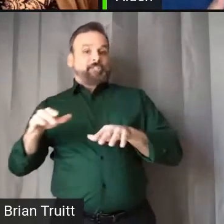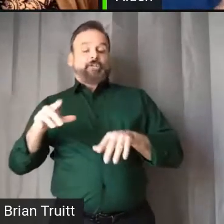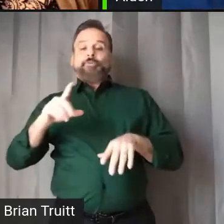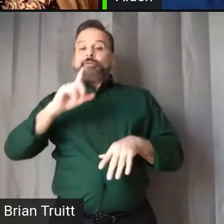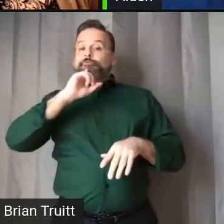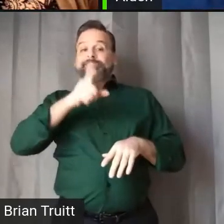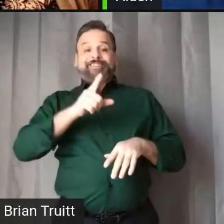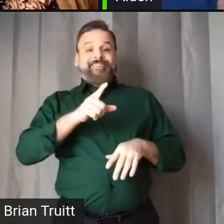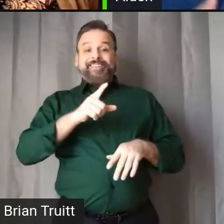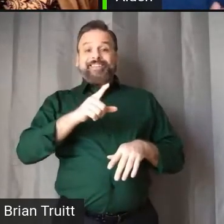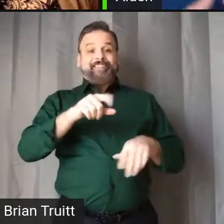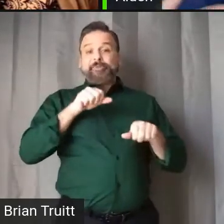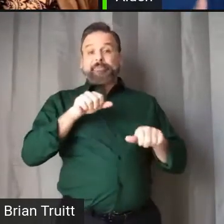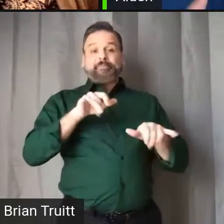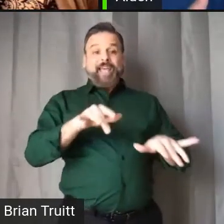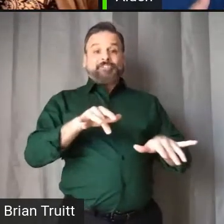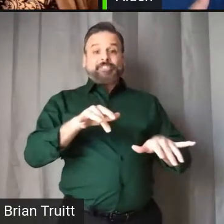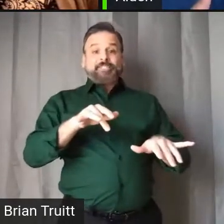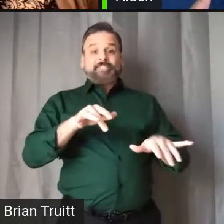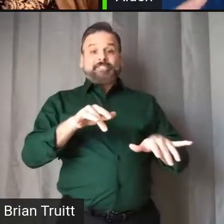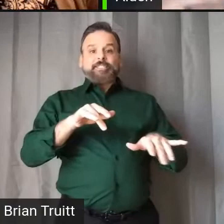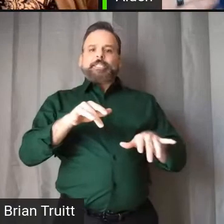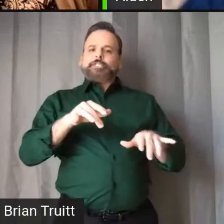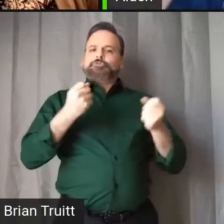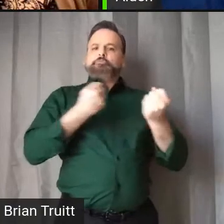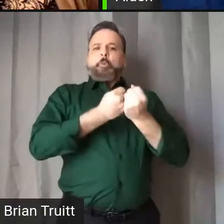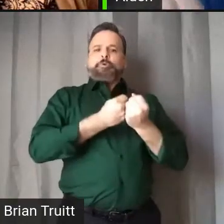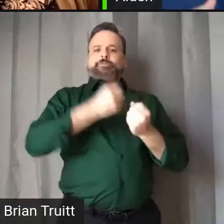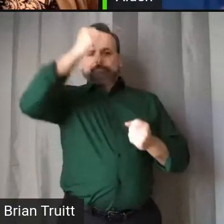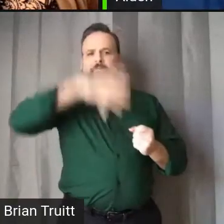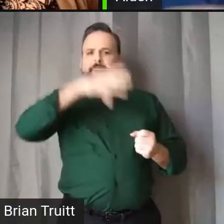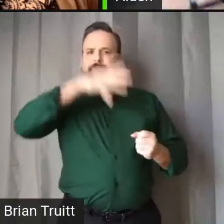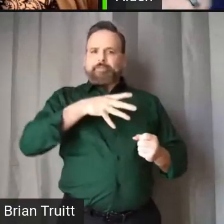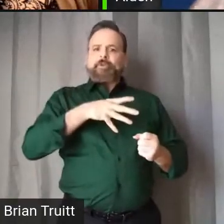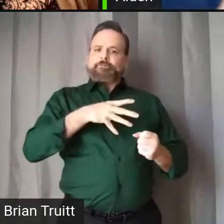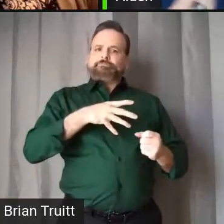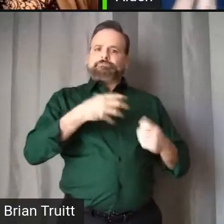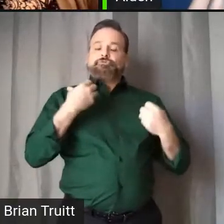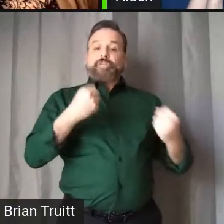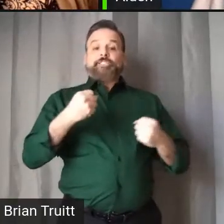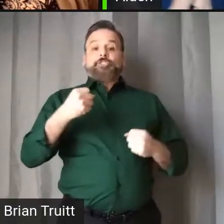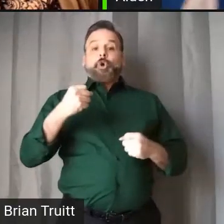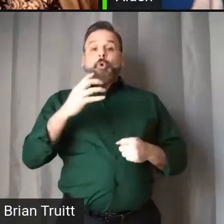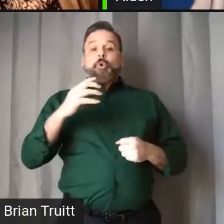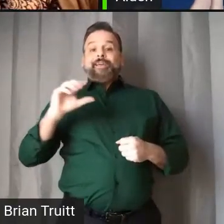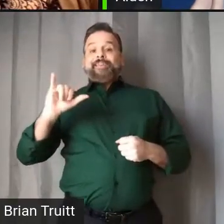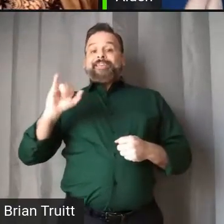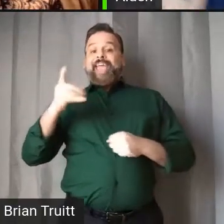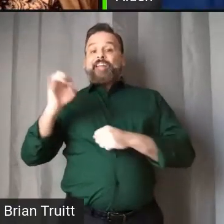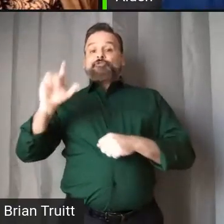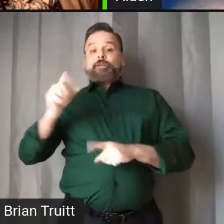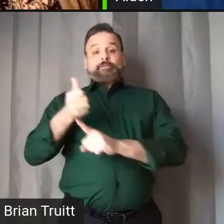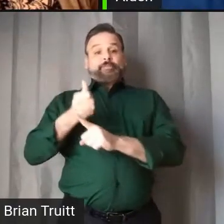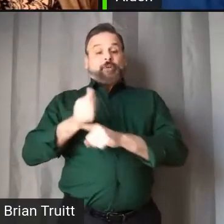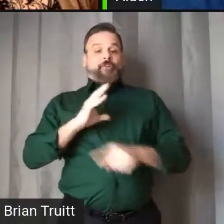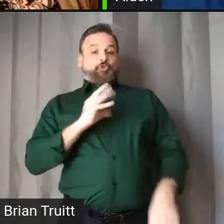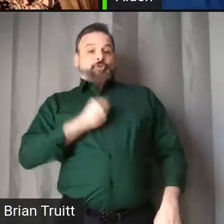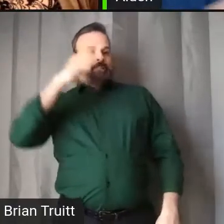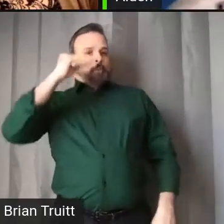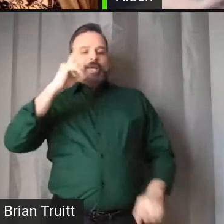actuality, the magic is gender affirming. So for Yadriel, who is a trans boy in this community, he